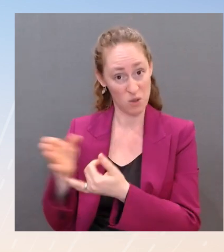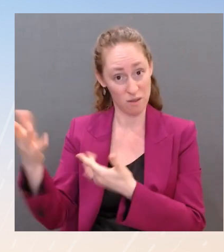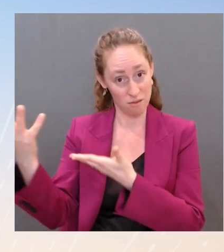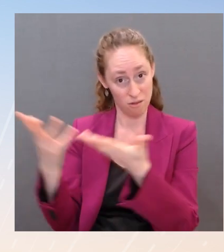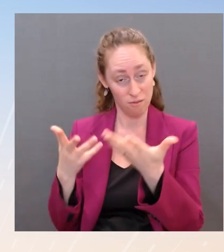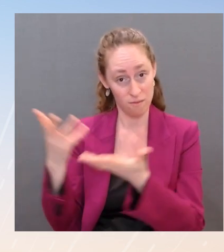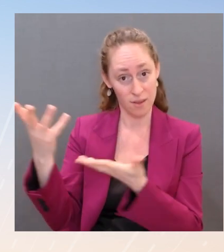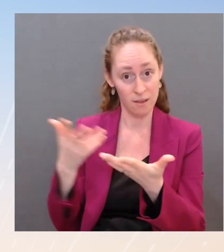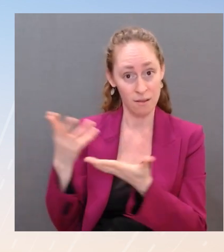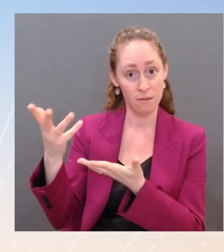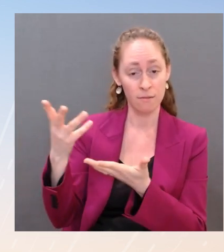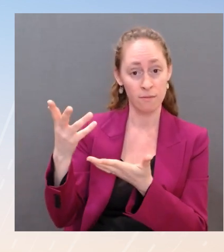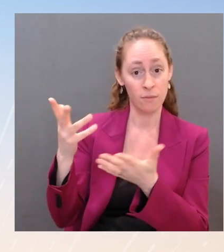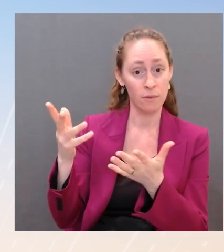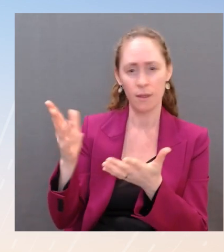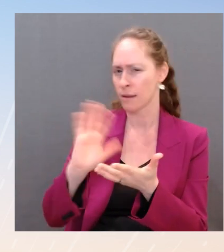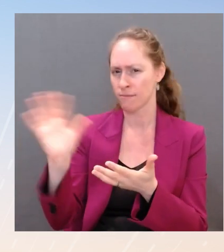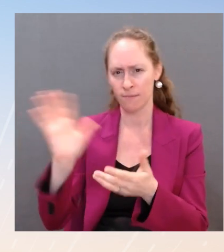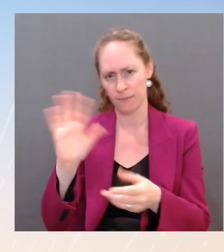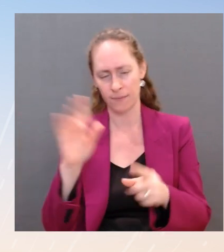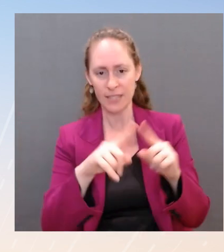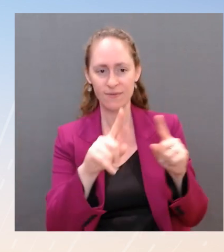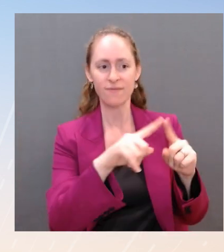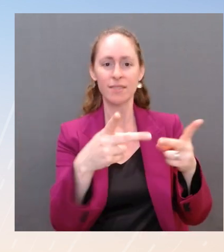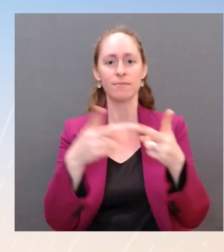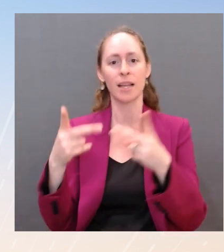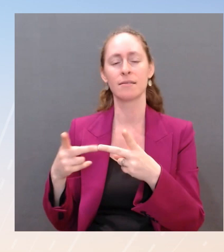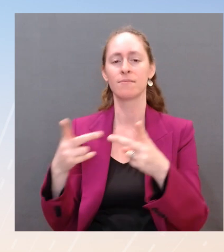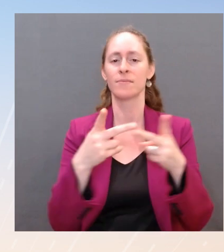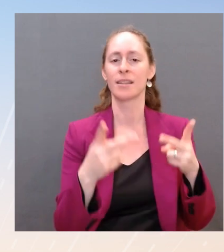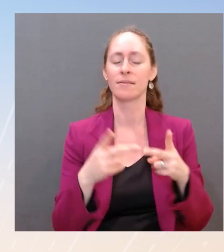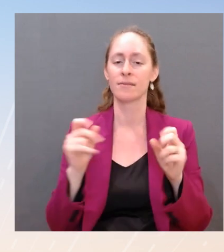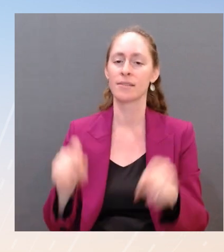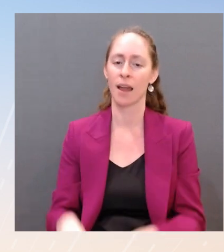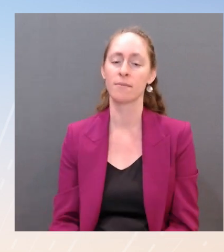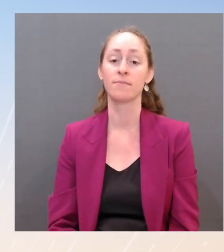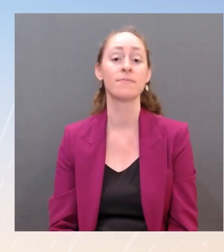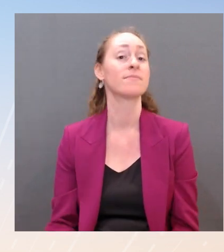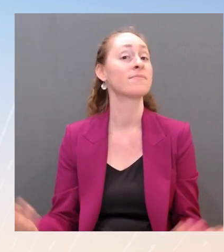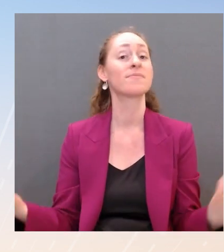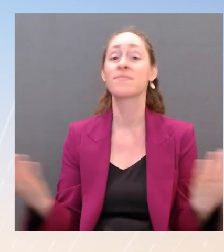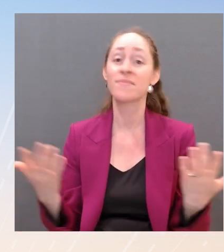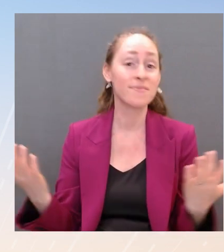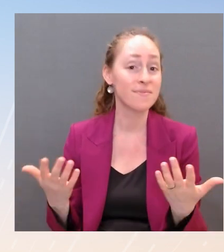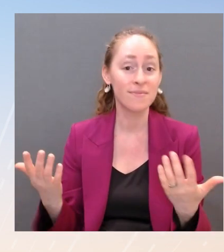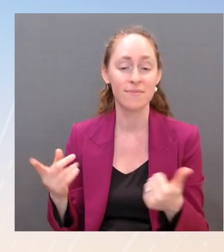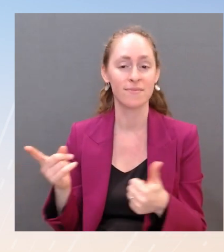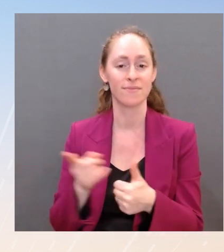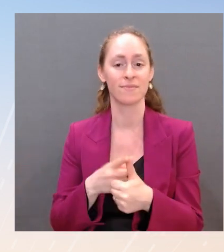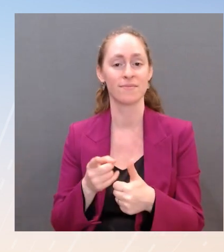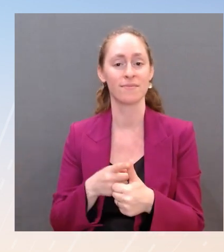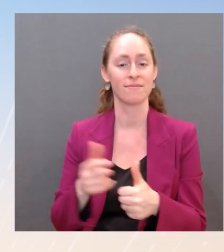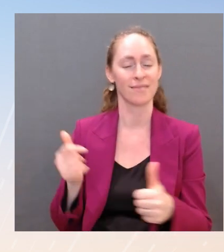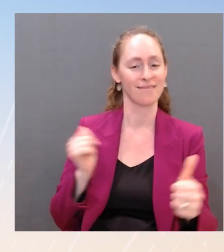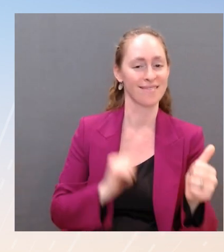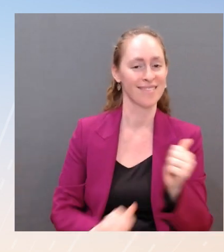through three different ways. One is we're doing a Hidden Healers show. So you can imagine a rapper, a monk,